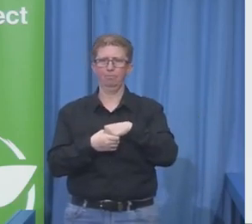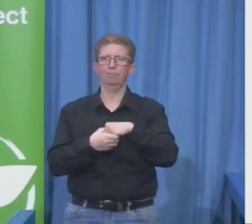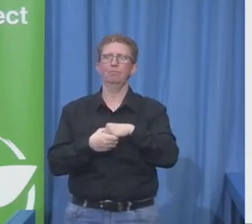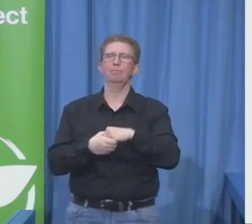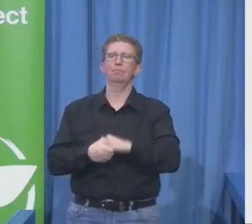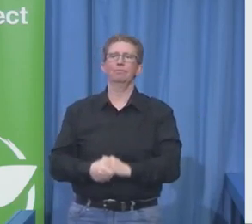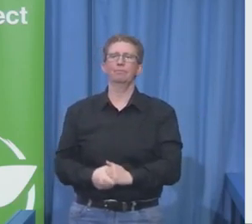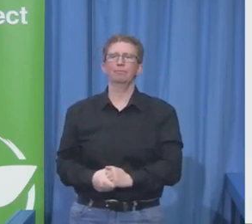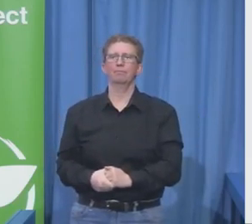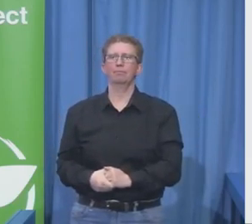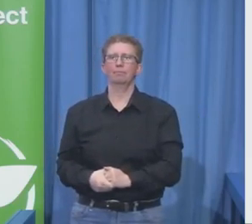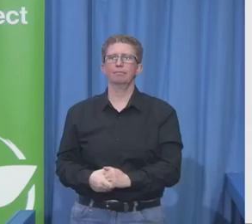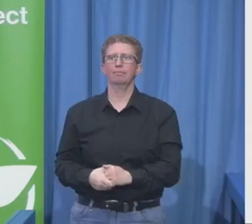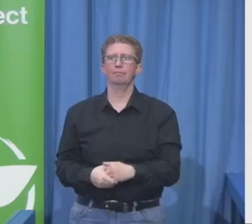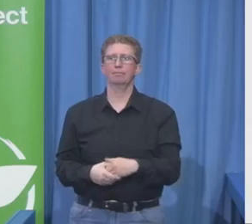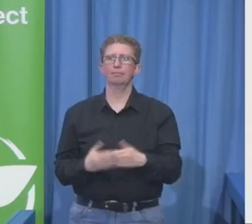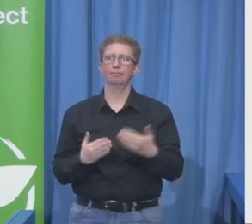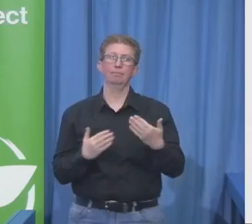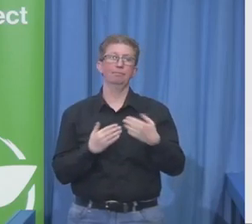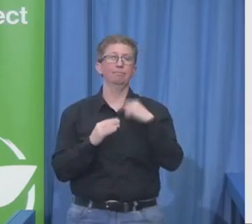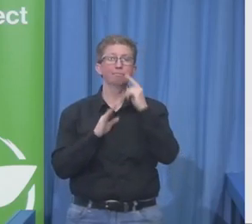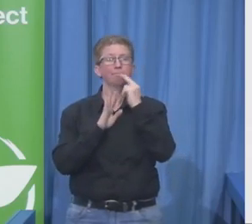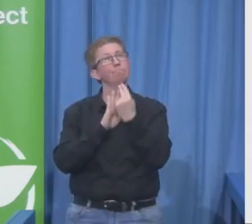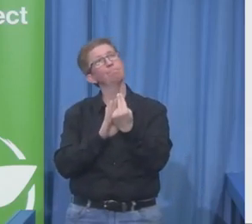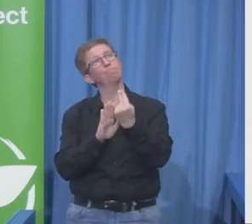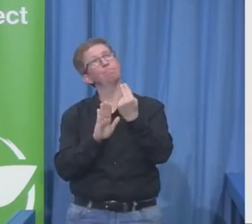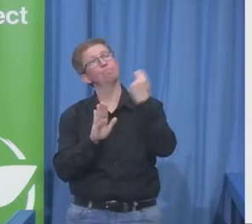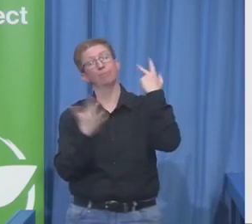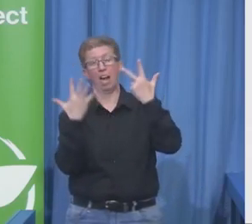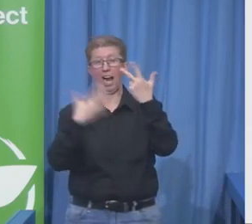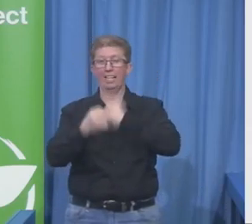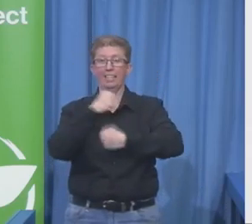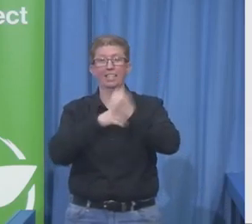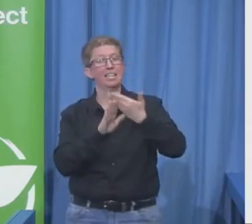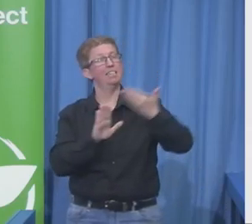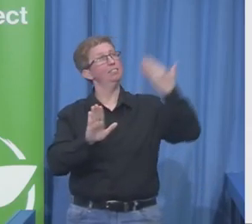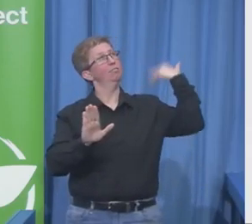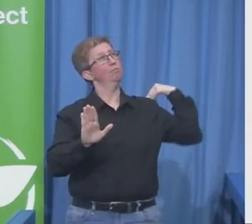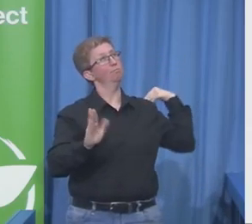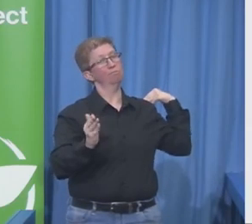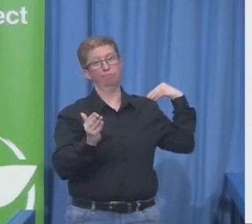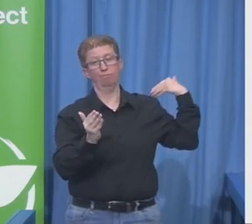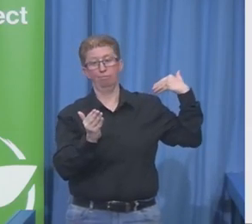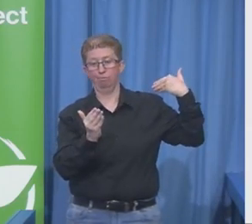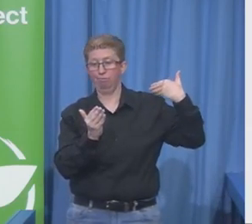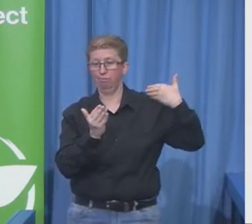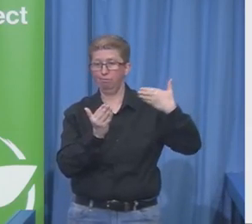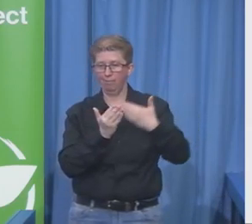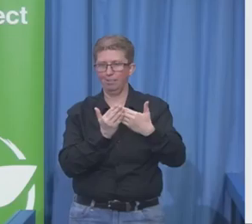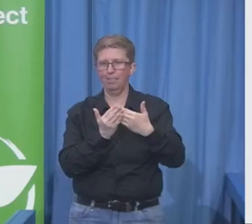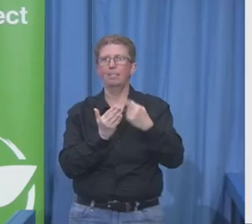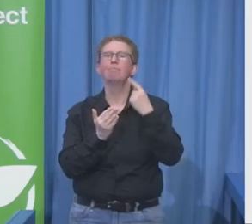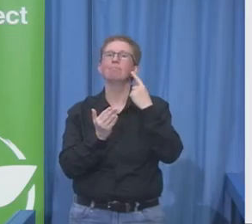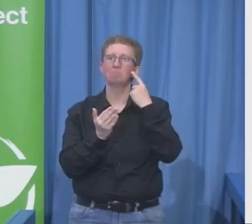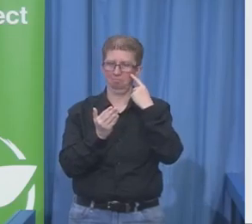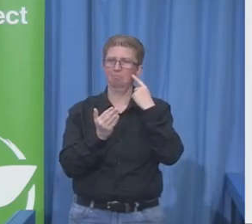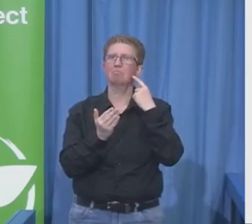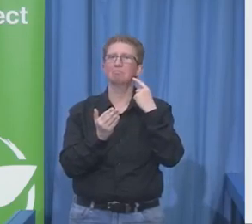matured, but also shown a significant impact. One of the things which I